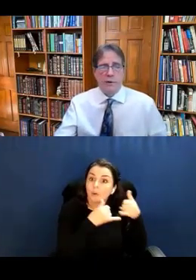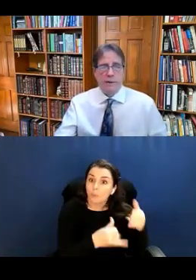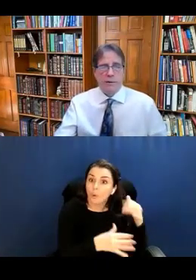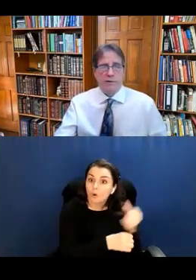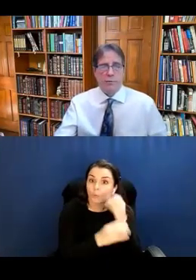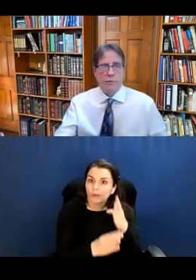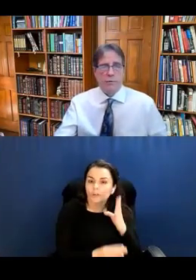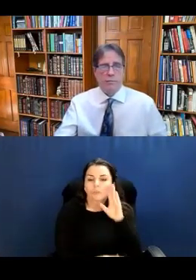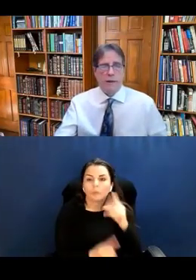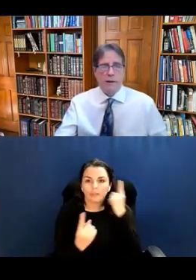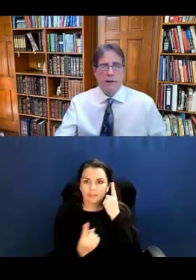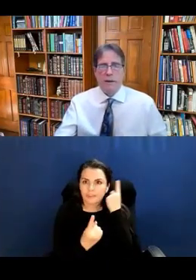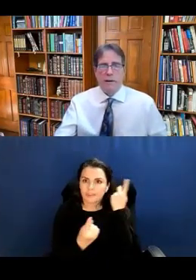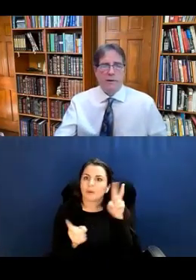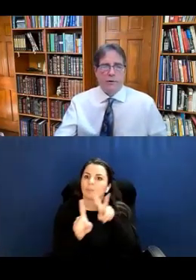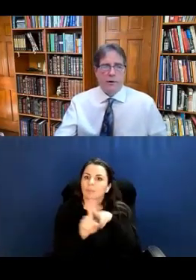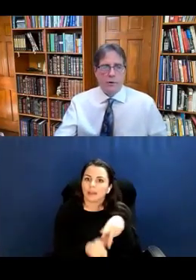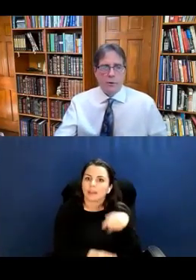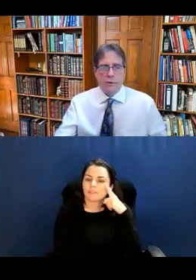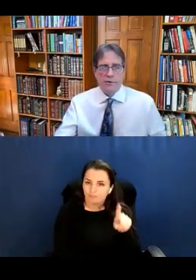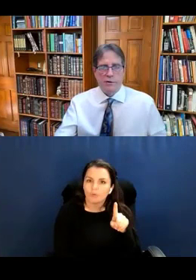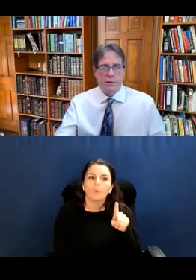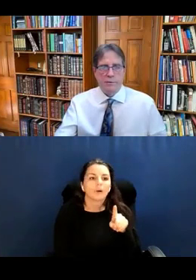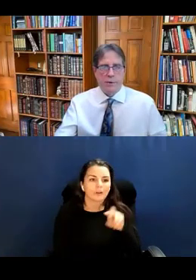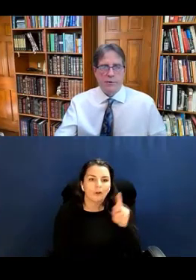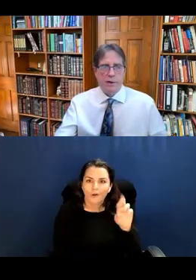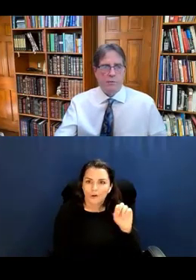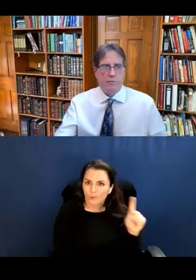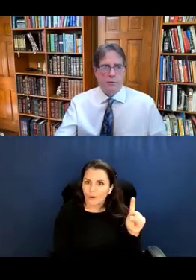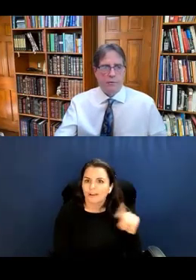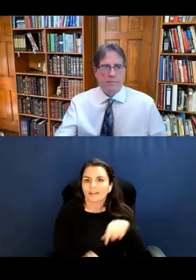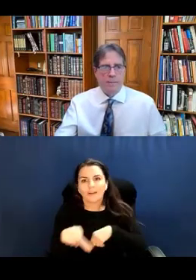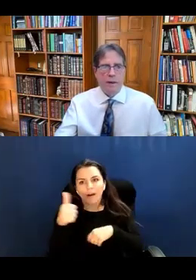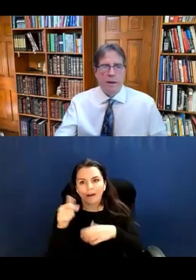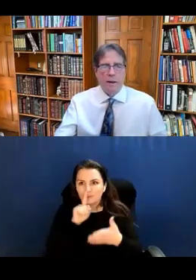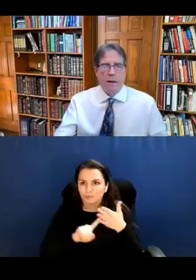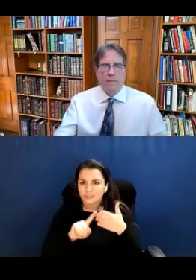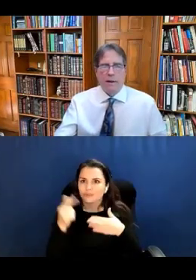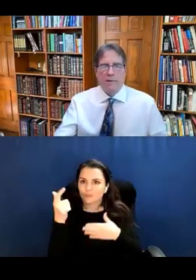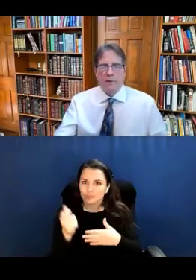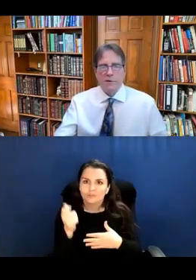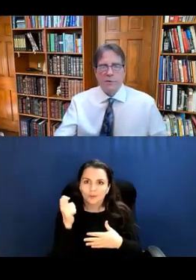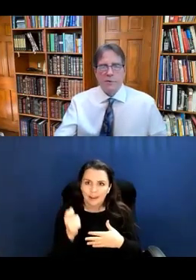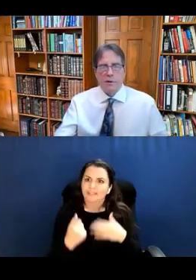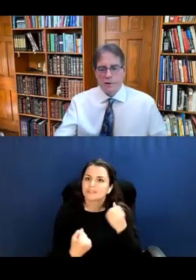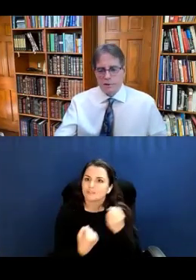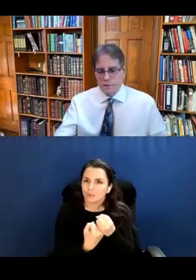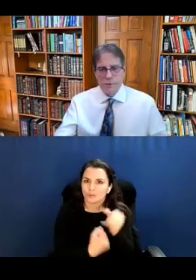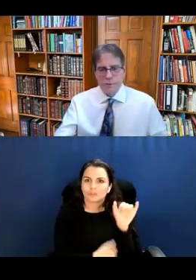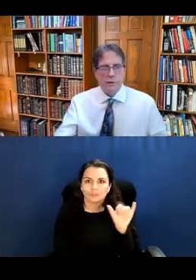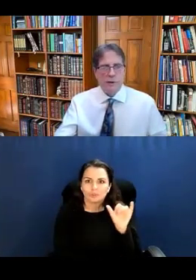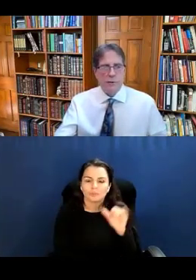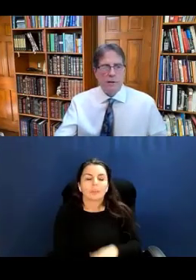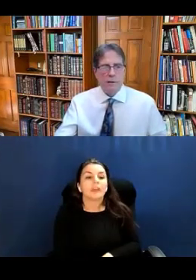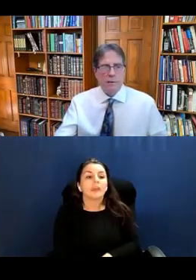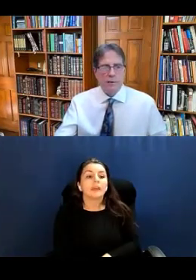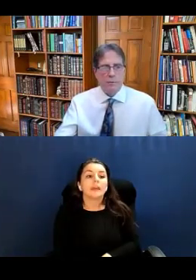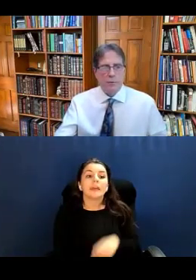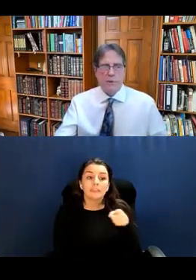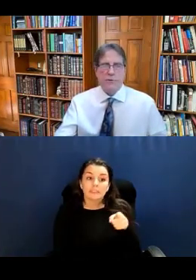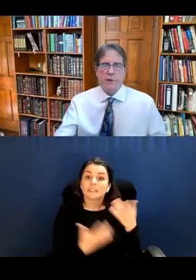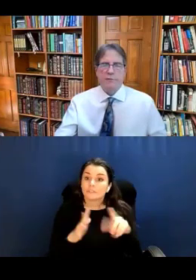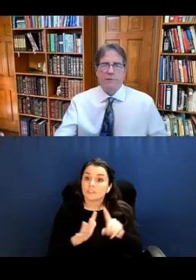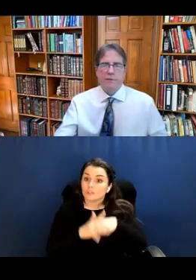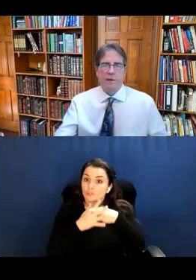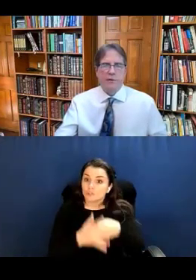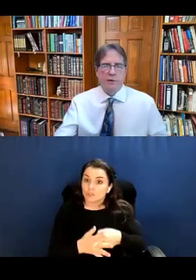their own independent support by either an R01 or some other type of. After this was launched originally, we came up with a